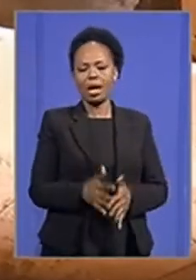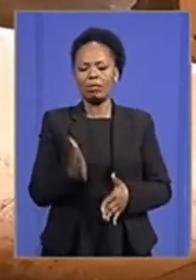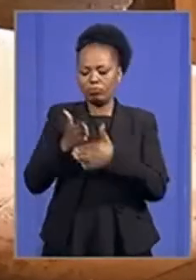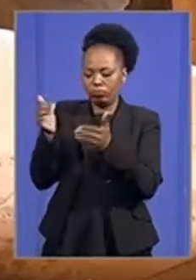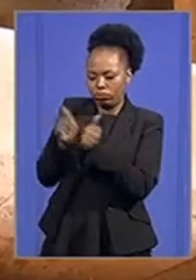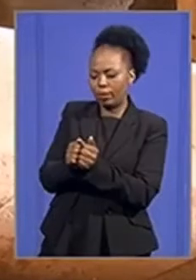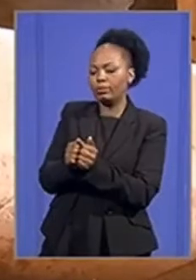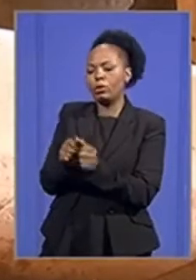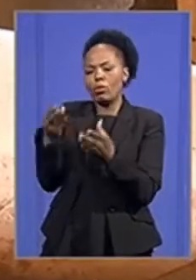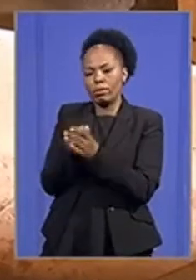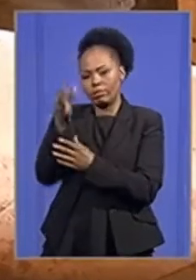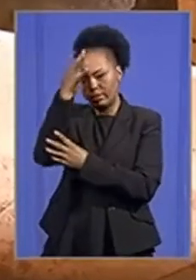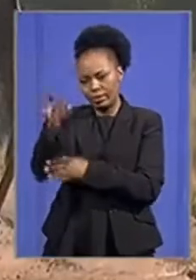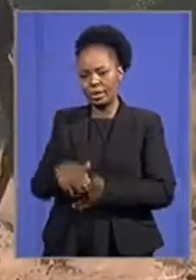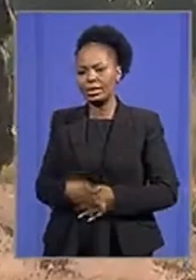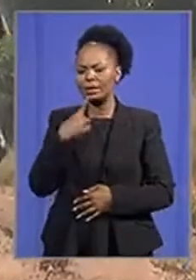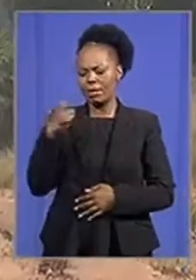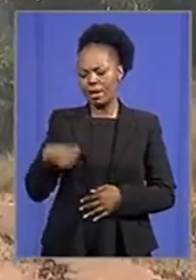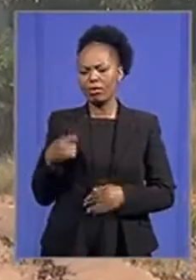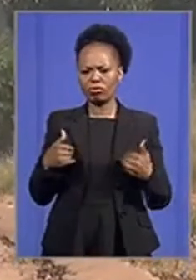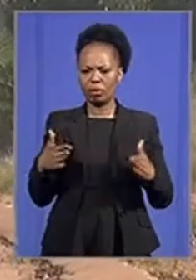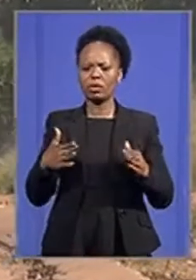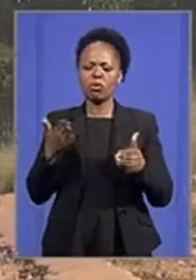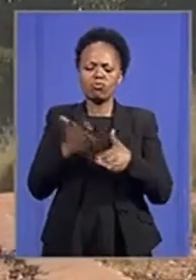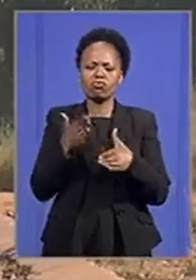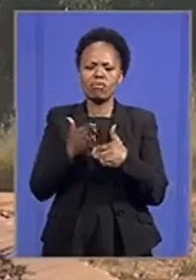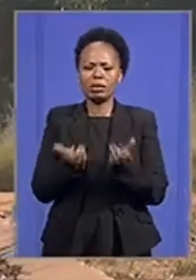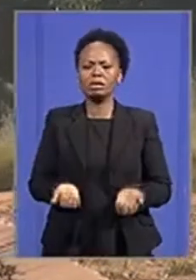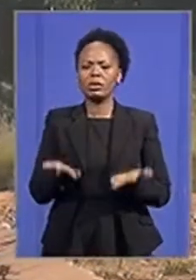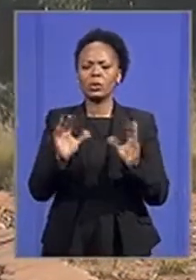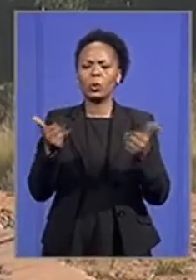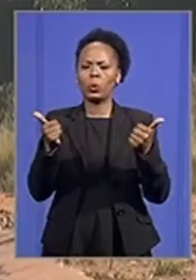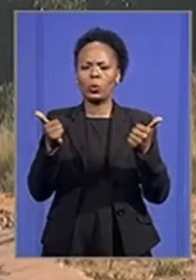Water o setse o simolotse ka tiro. Zebulon Maine, SABC News, Koster.